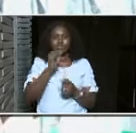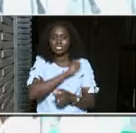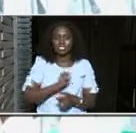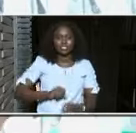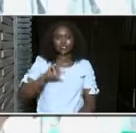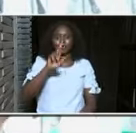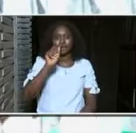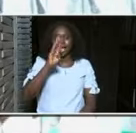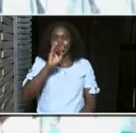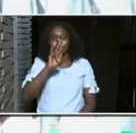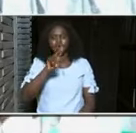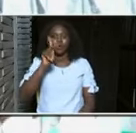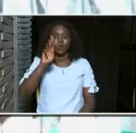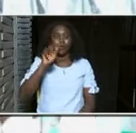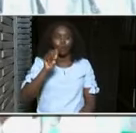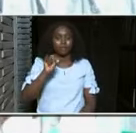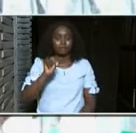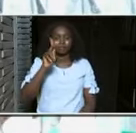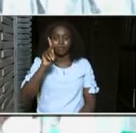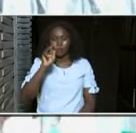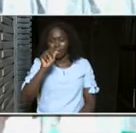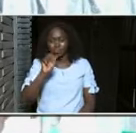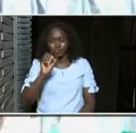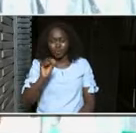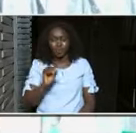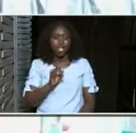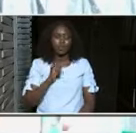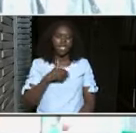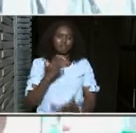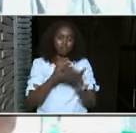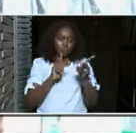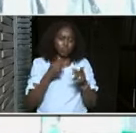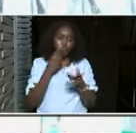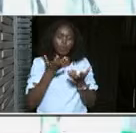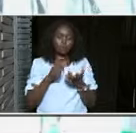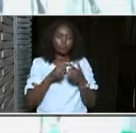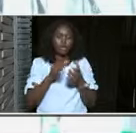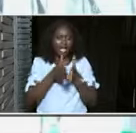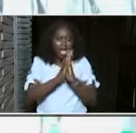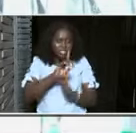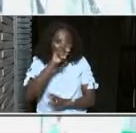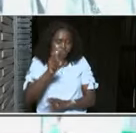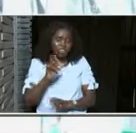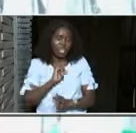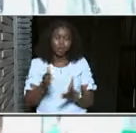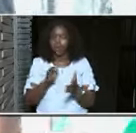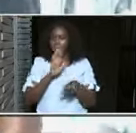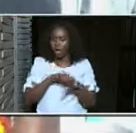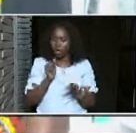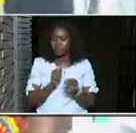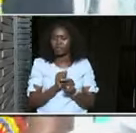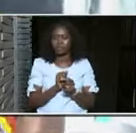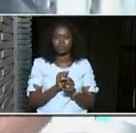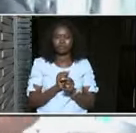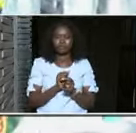we have two people that want to ask questions. I'll call on Belesai first, and Dressman will be on